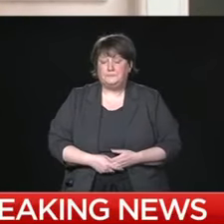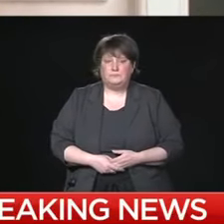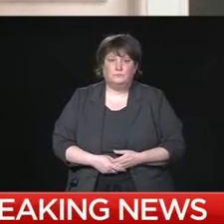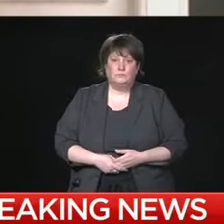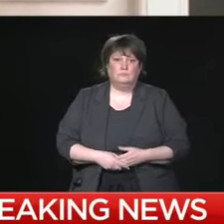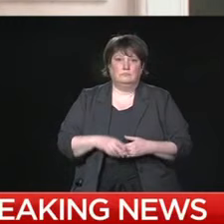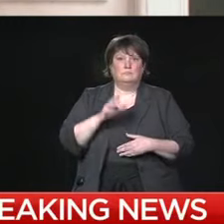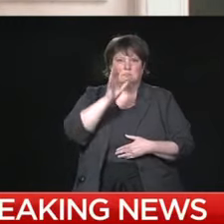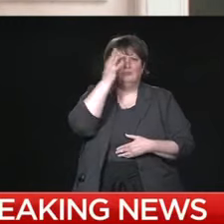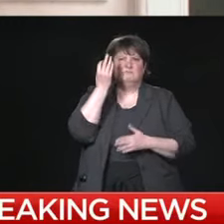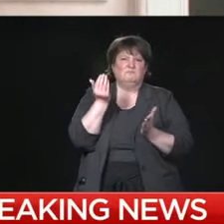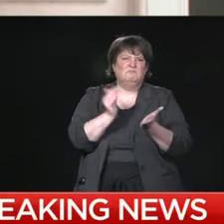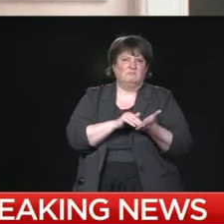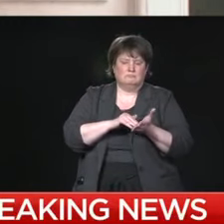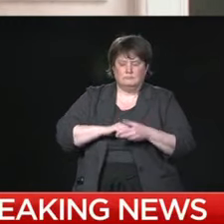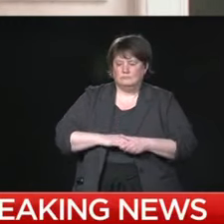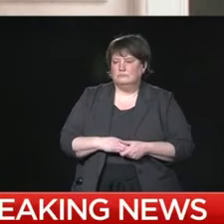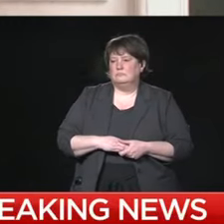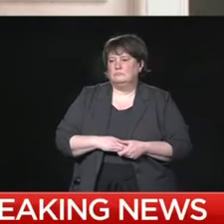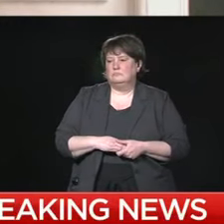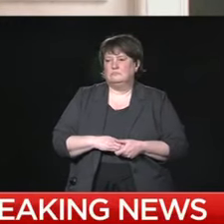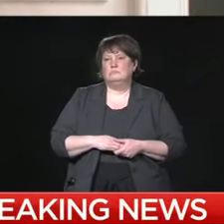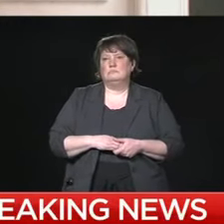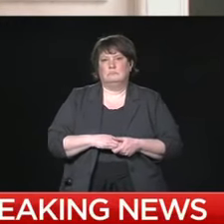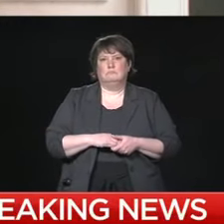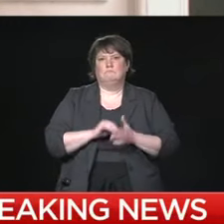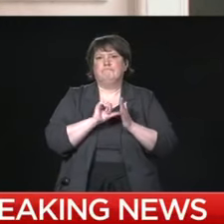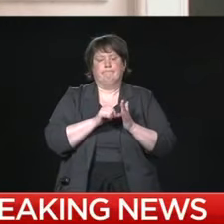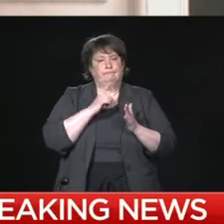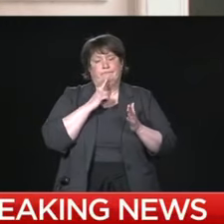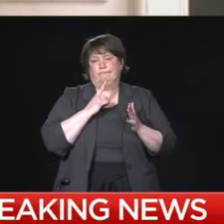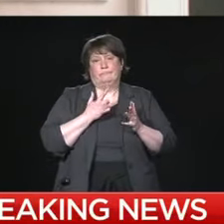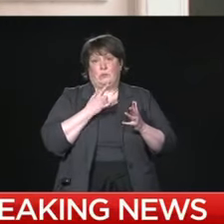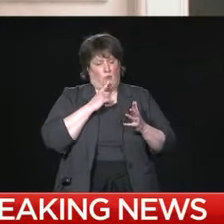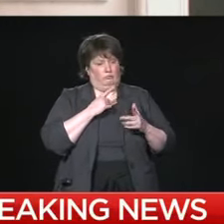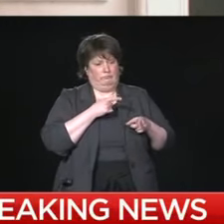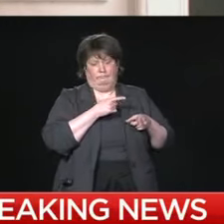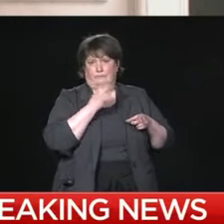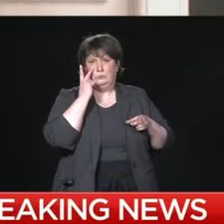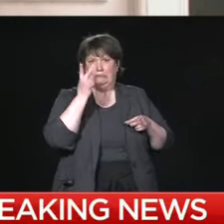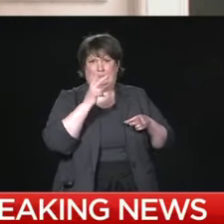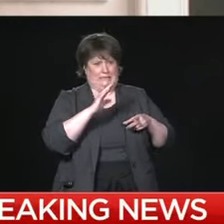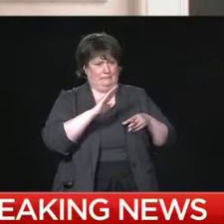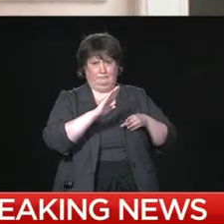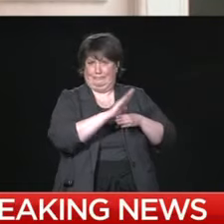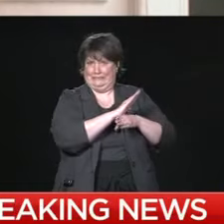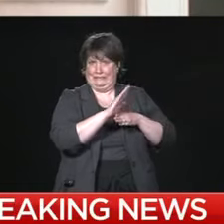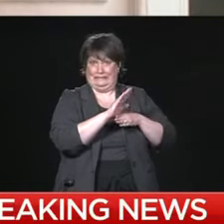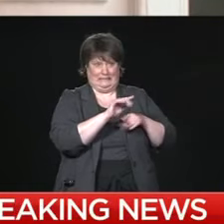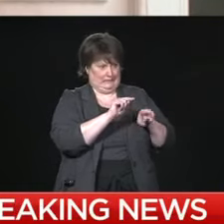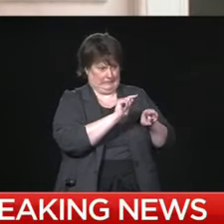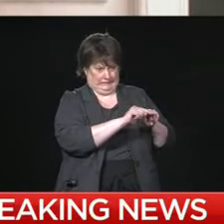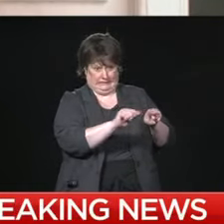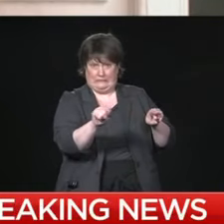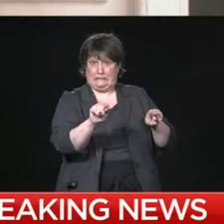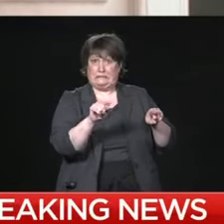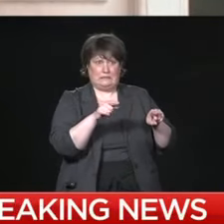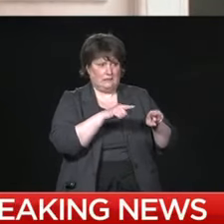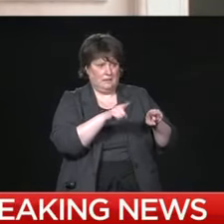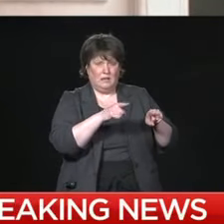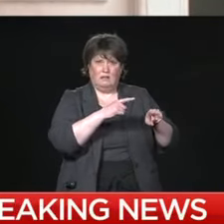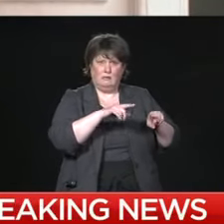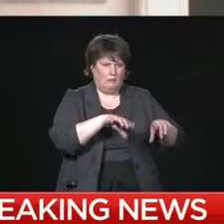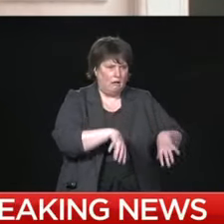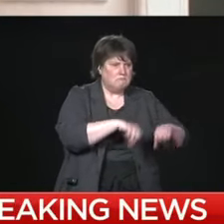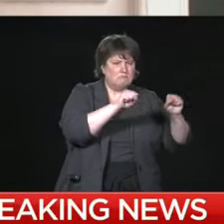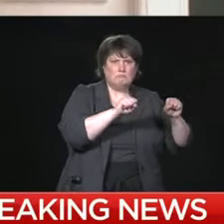Je suis d'abord extrêmement inspiré. I'm extremely inspired by what the manufacturers and the Canadian companies have